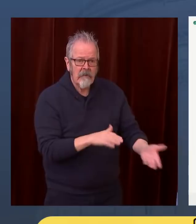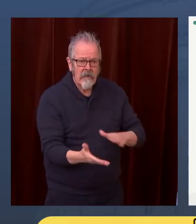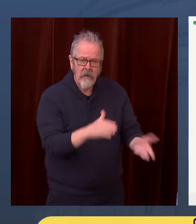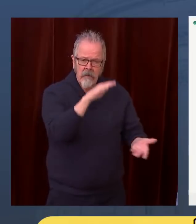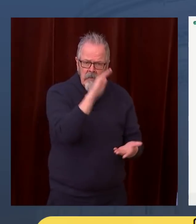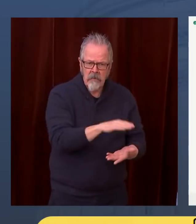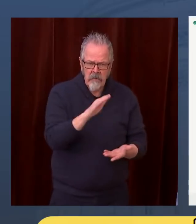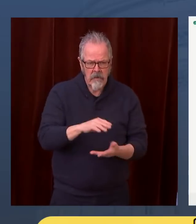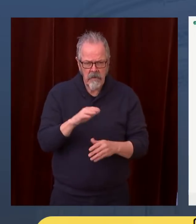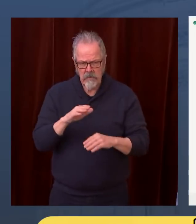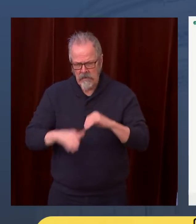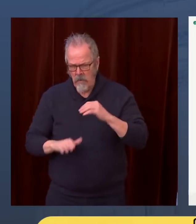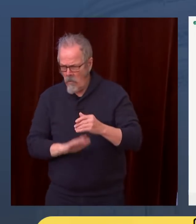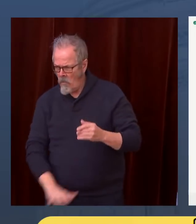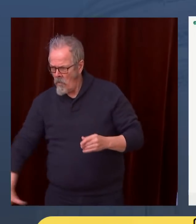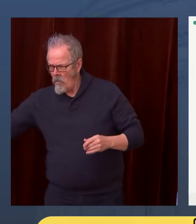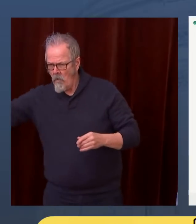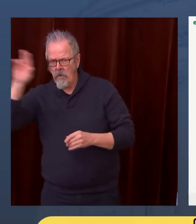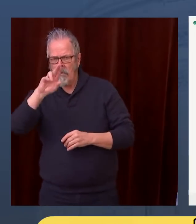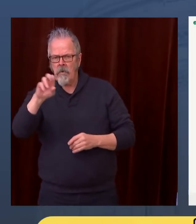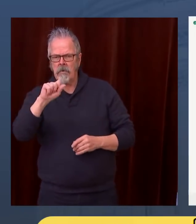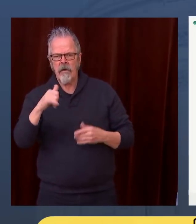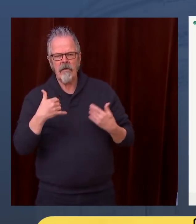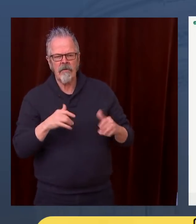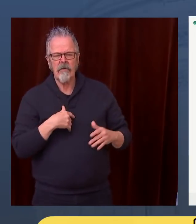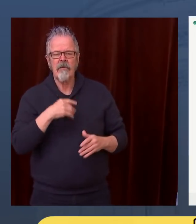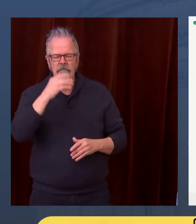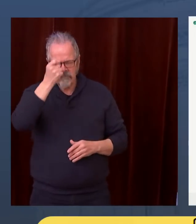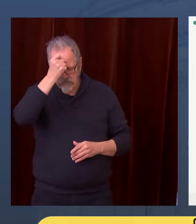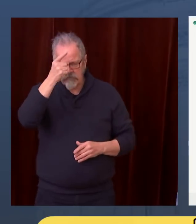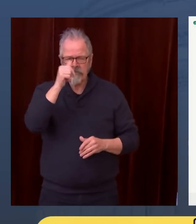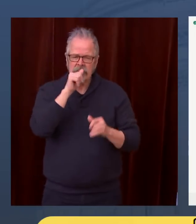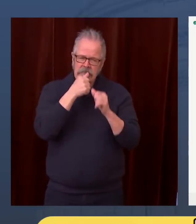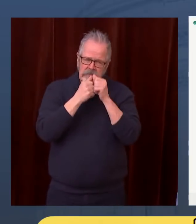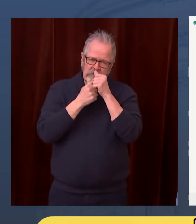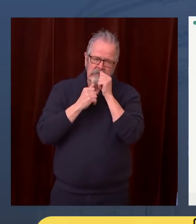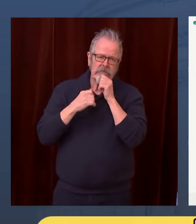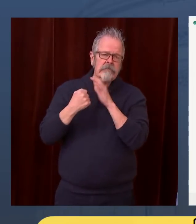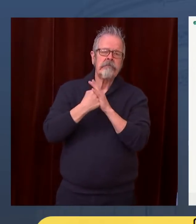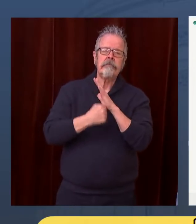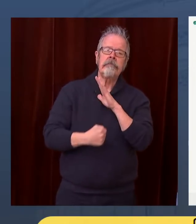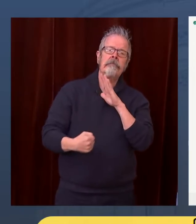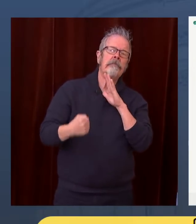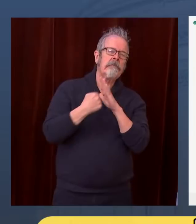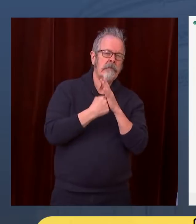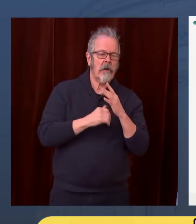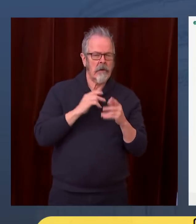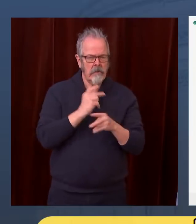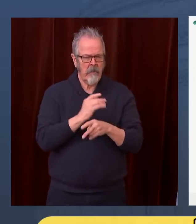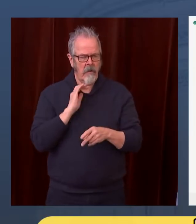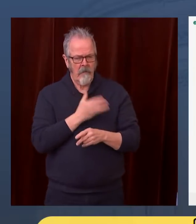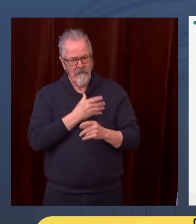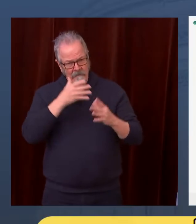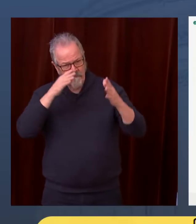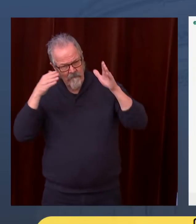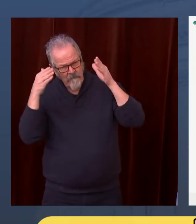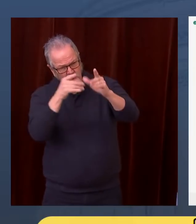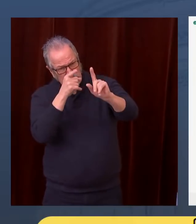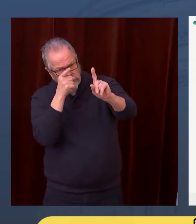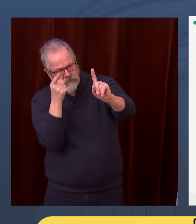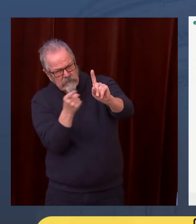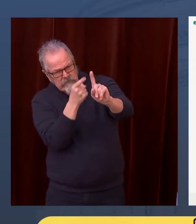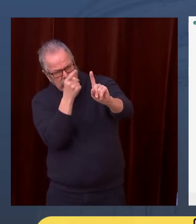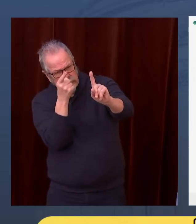else who through the duration of this kept health in the focus even as we continued to open. And I would remind folks that a year after that